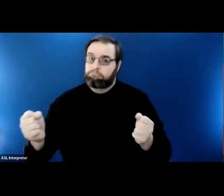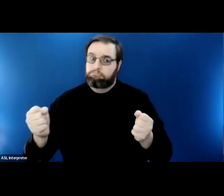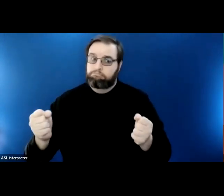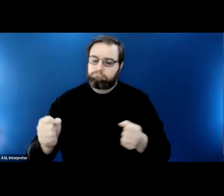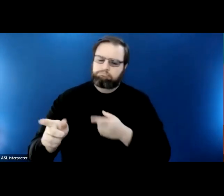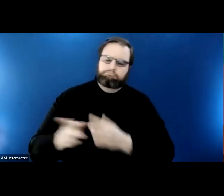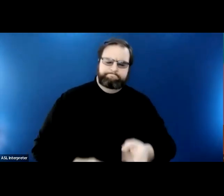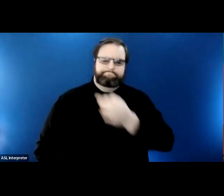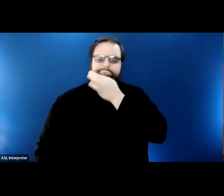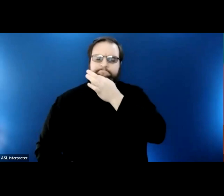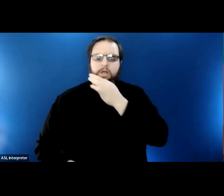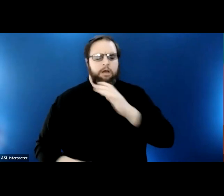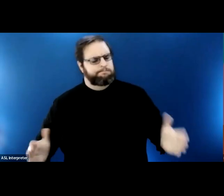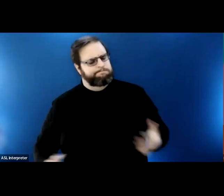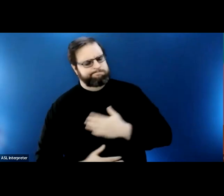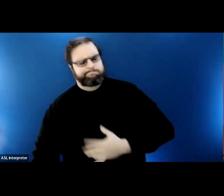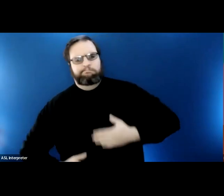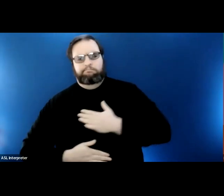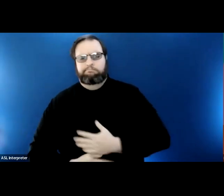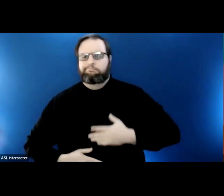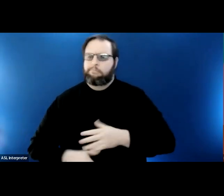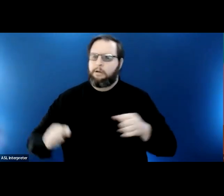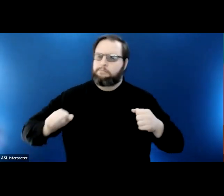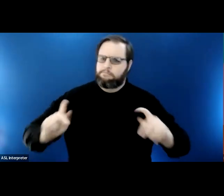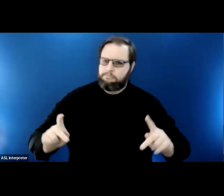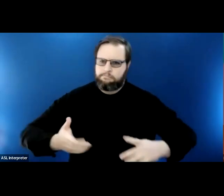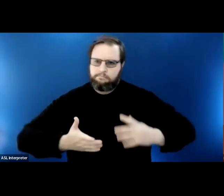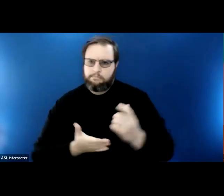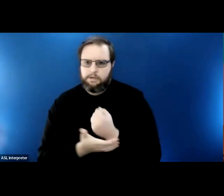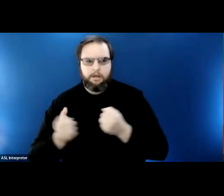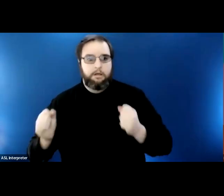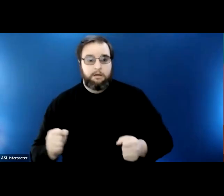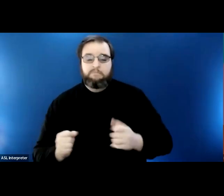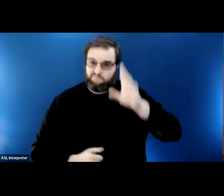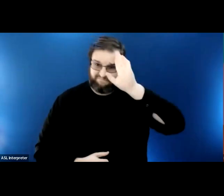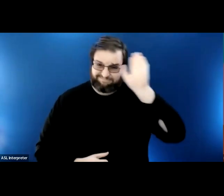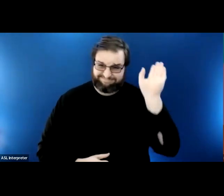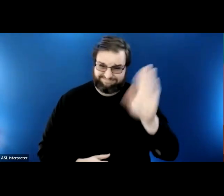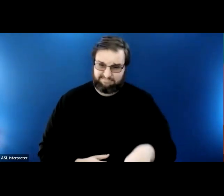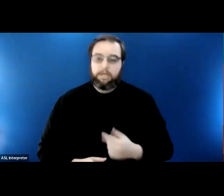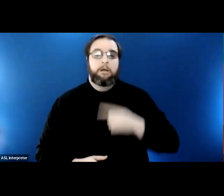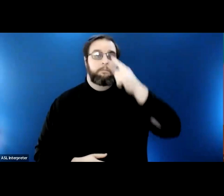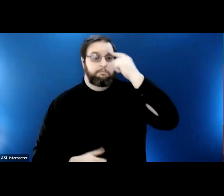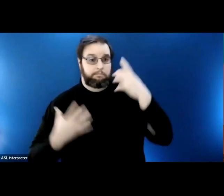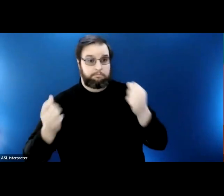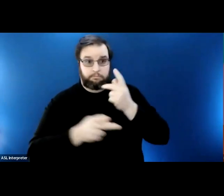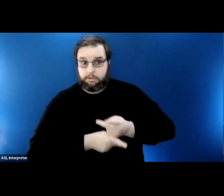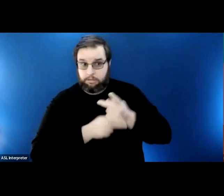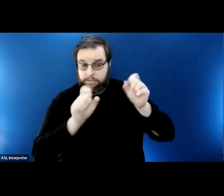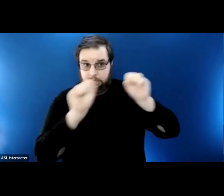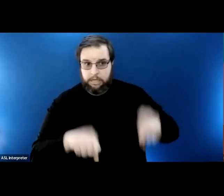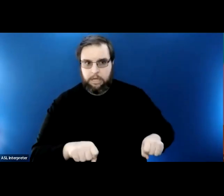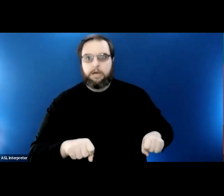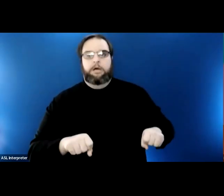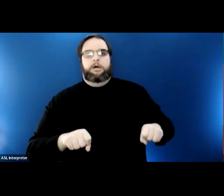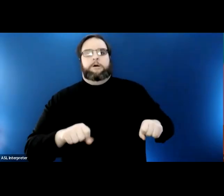the message it sends and the opportunities it avails. It is no secret that the Black healthcare system in America is in